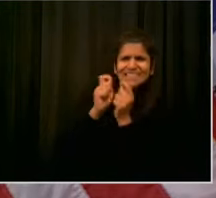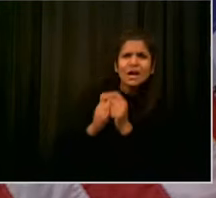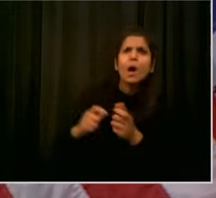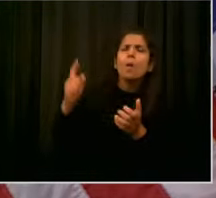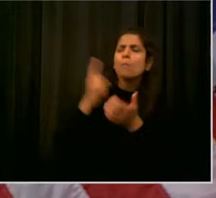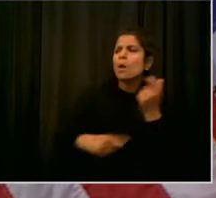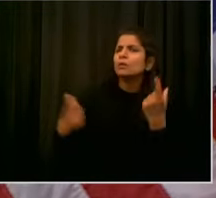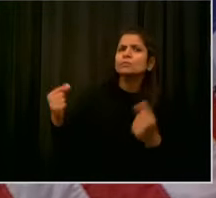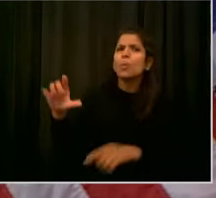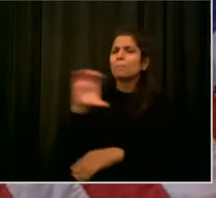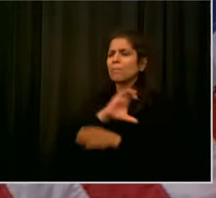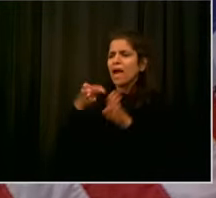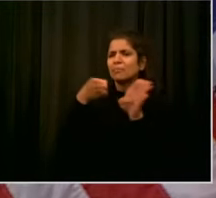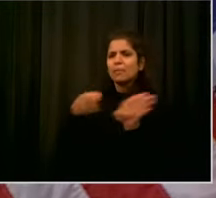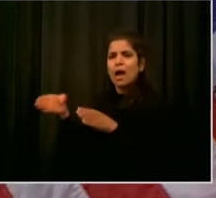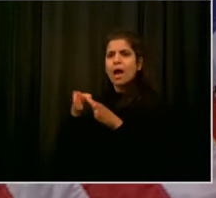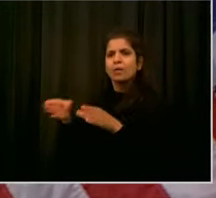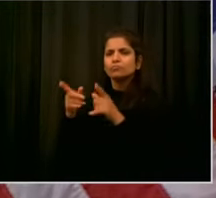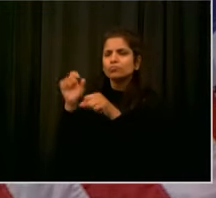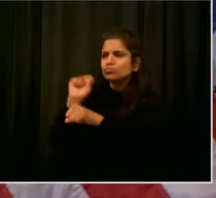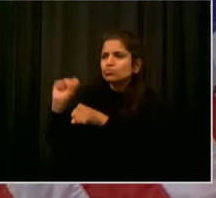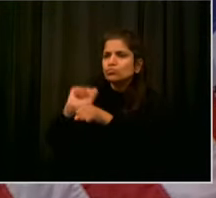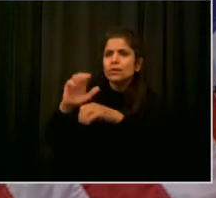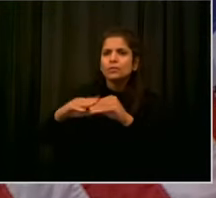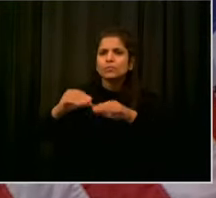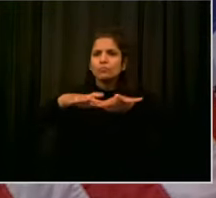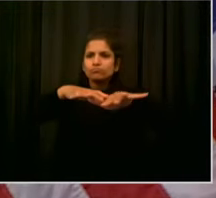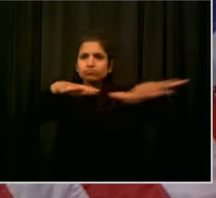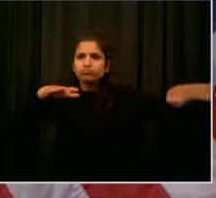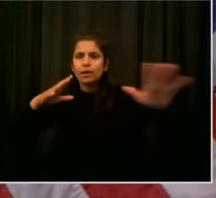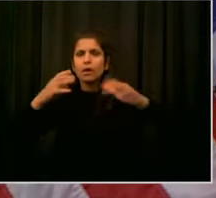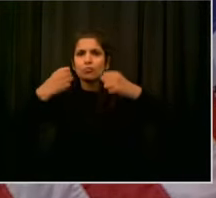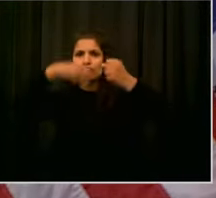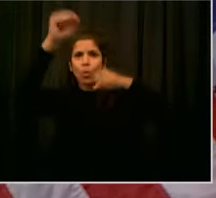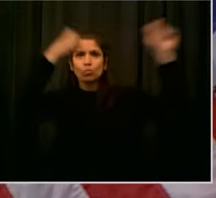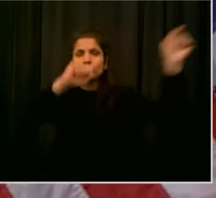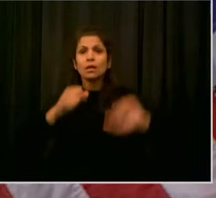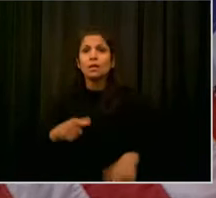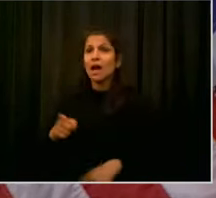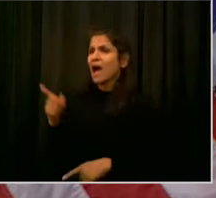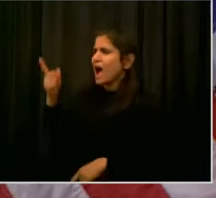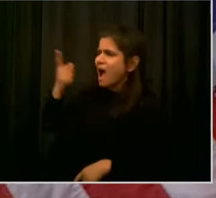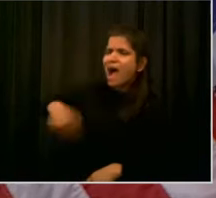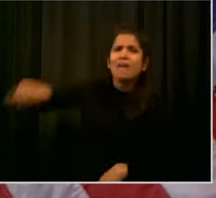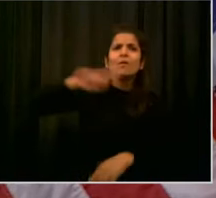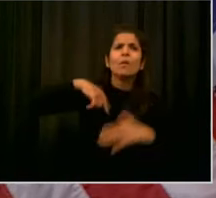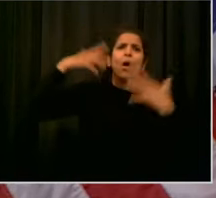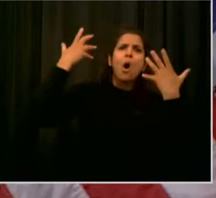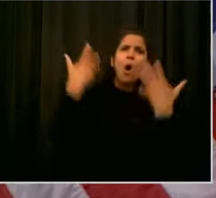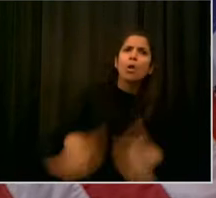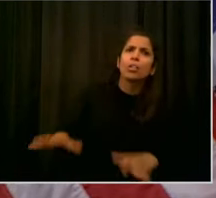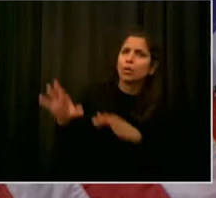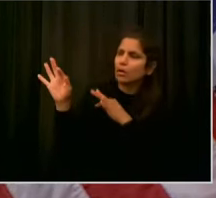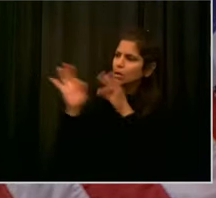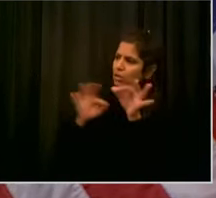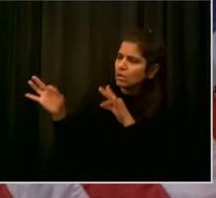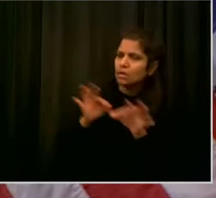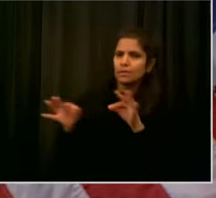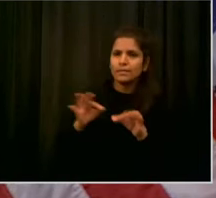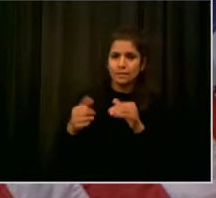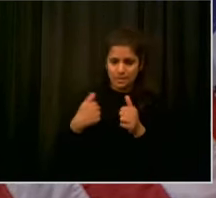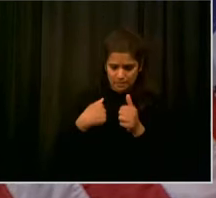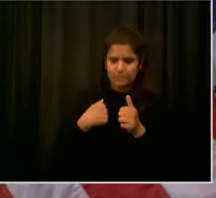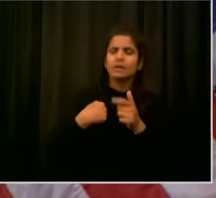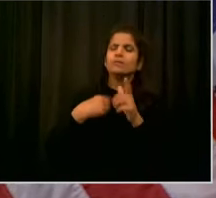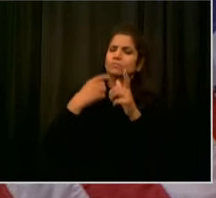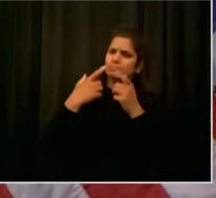I think it's really important to look at the underlying philosophy here. Neighborhood policing, again, if I wish you understood,